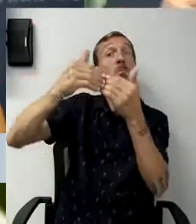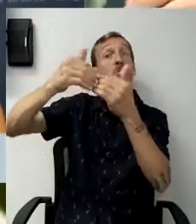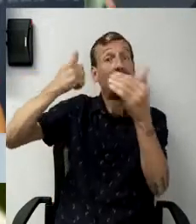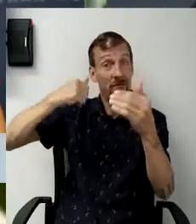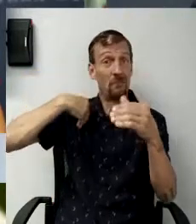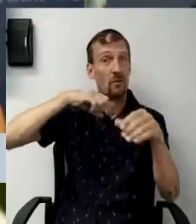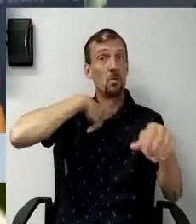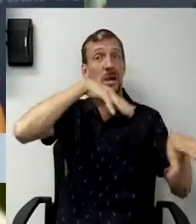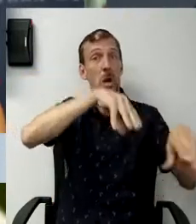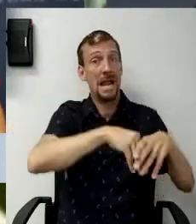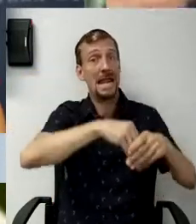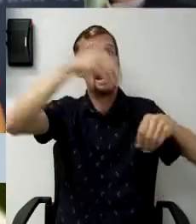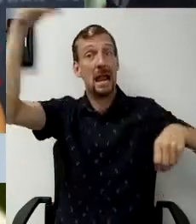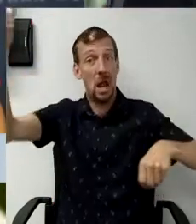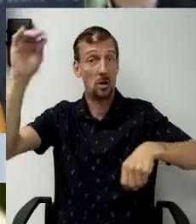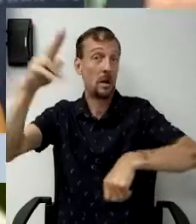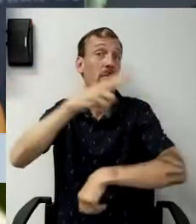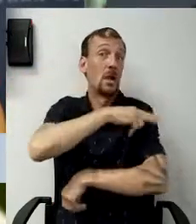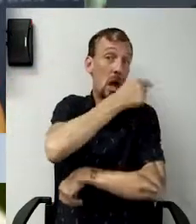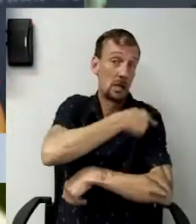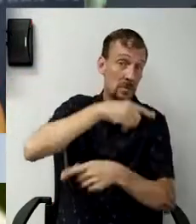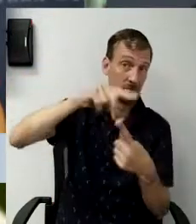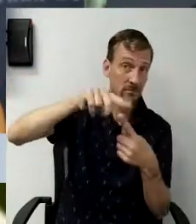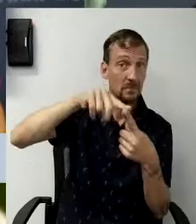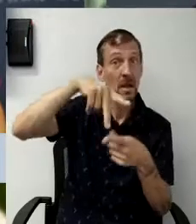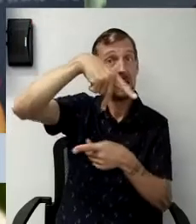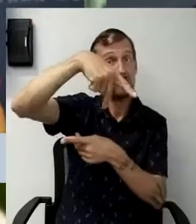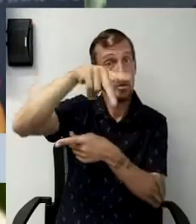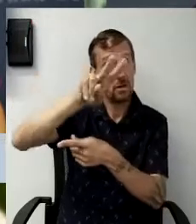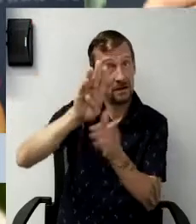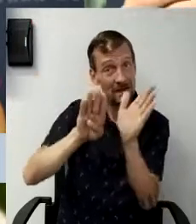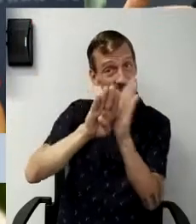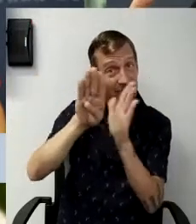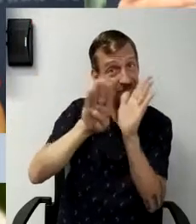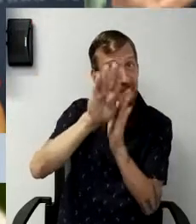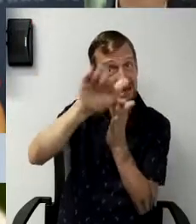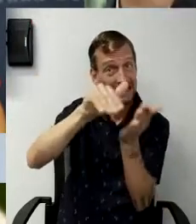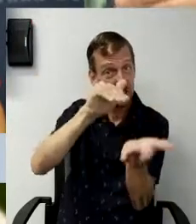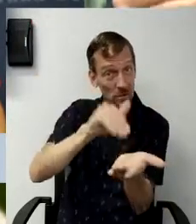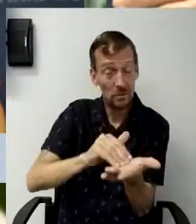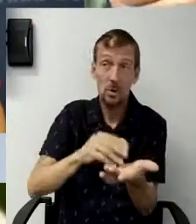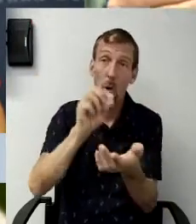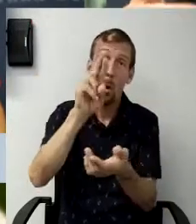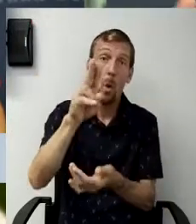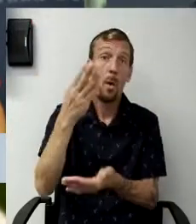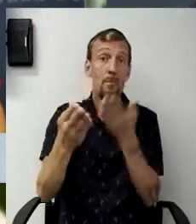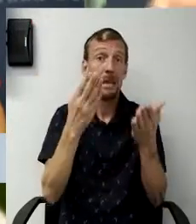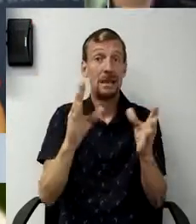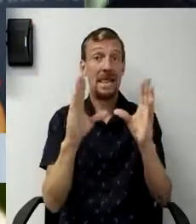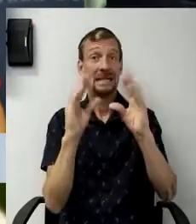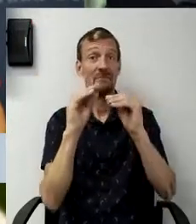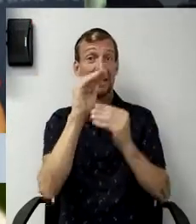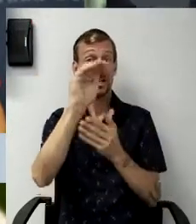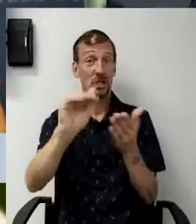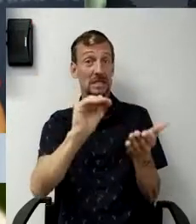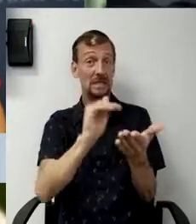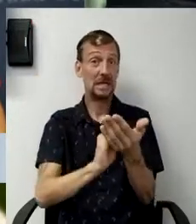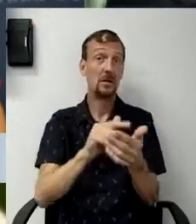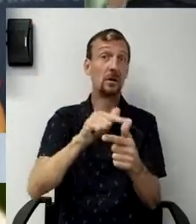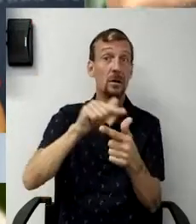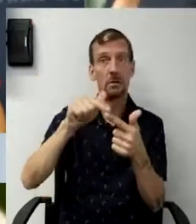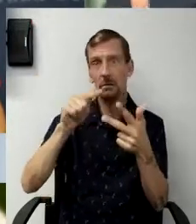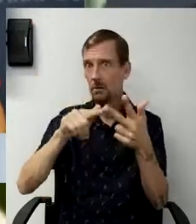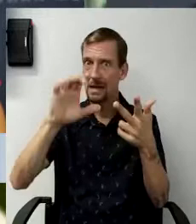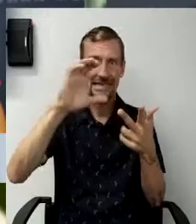an alternative care site like the Porterville Development Center, or the idea of opening up the convention center or